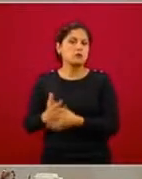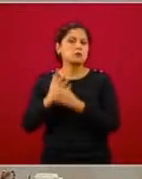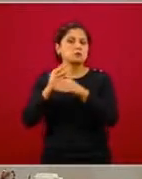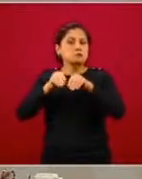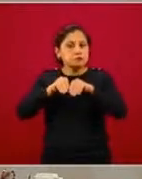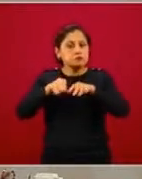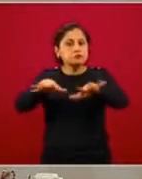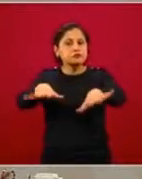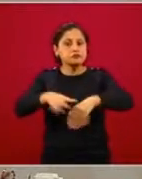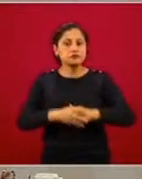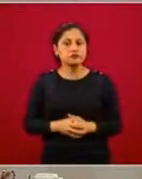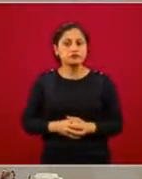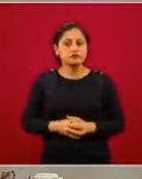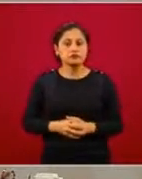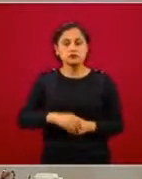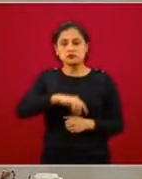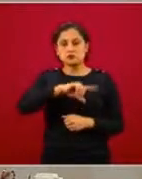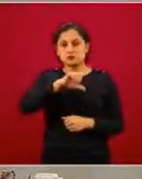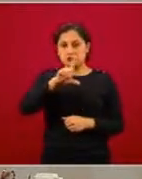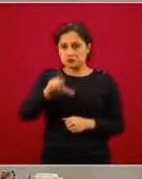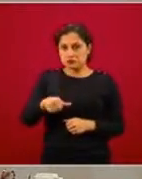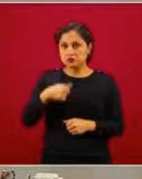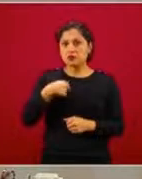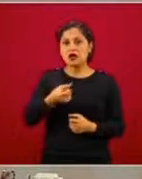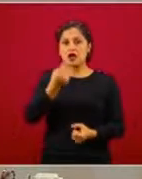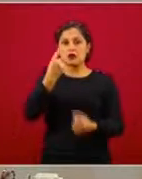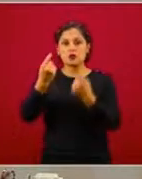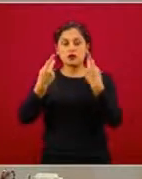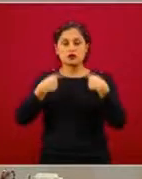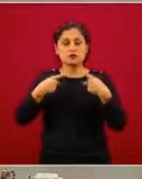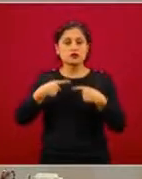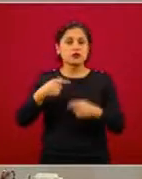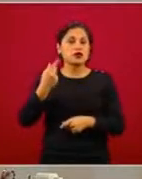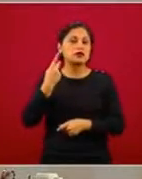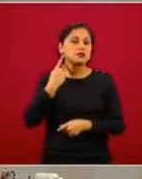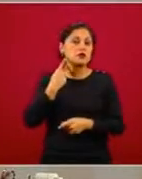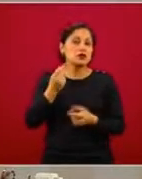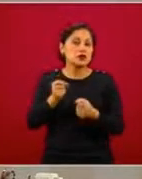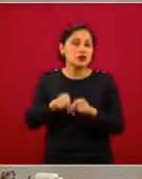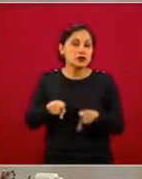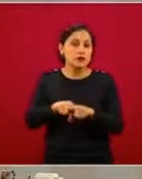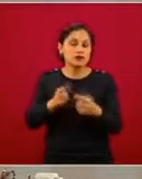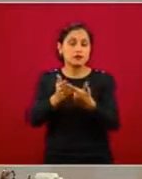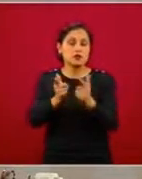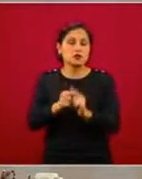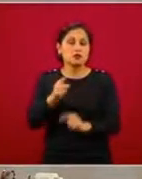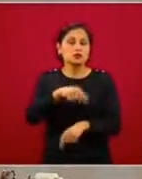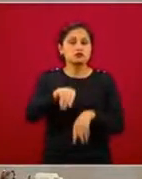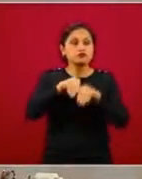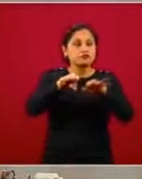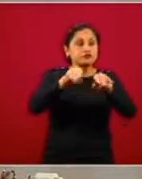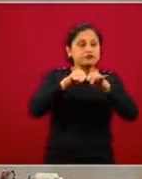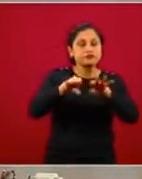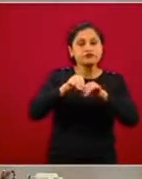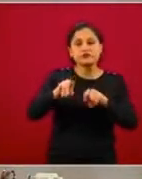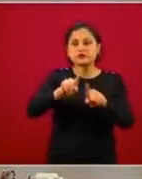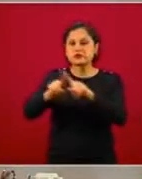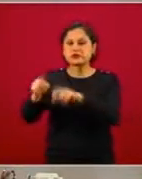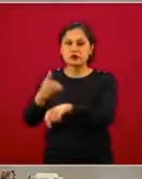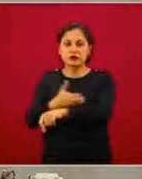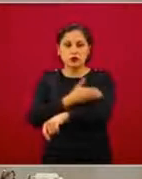her después concerns, correligionarios de su and partido lo expresaron then y some other también people from her party otros also expressed some colegas